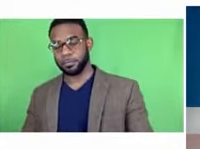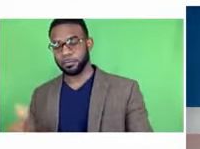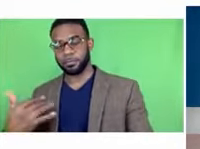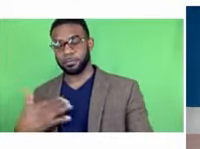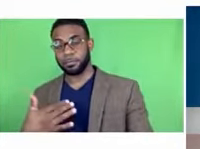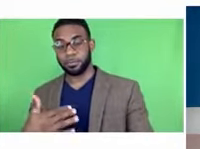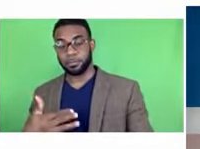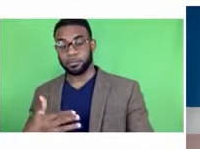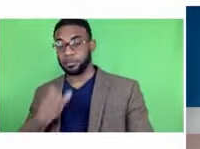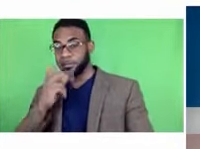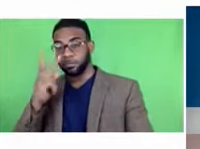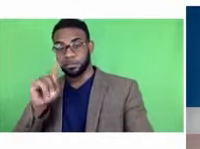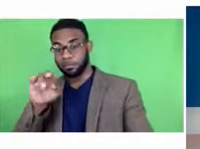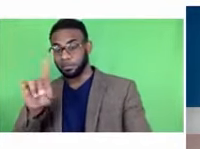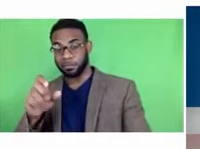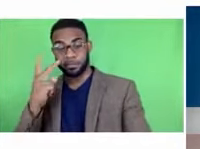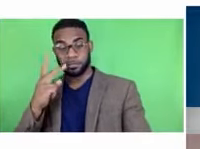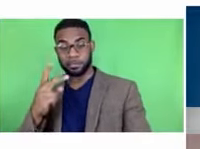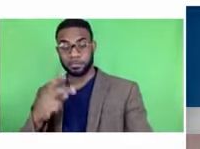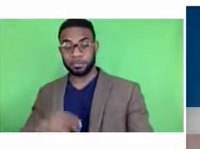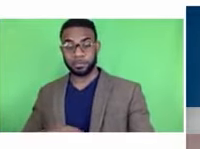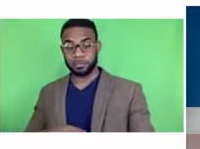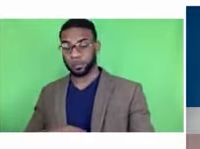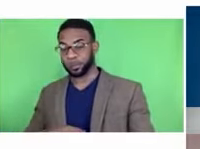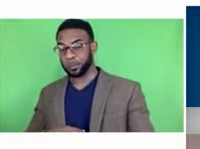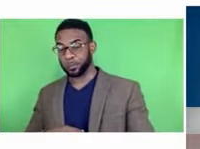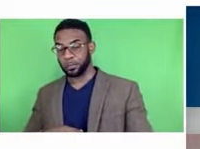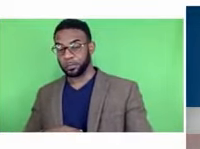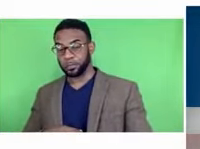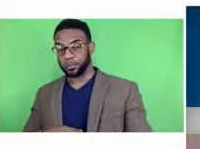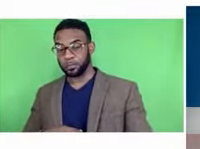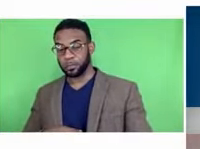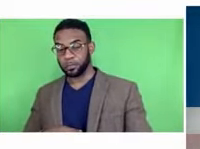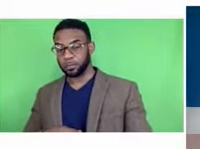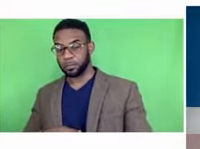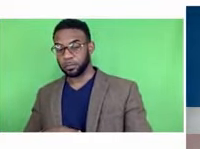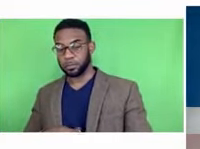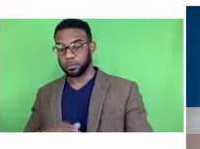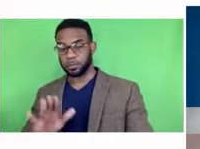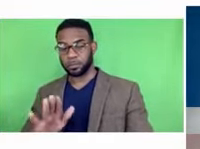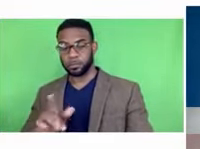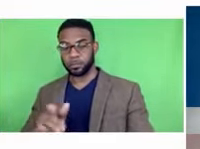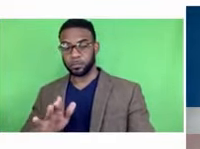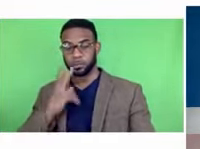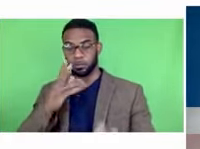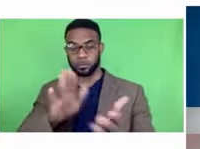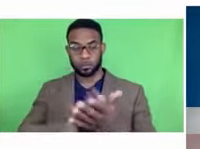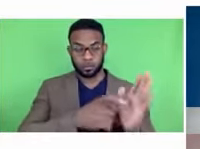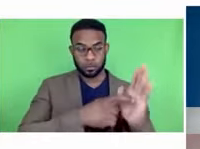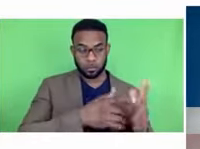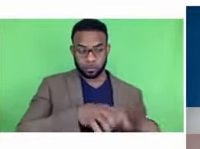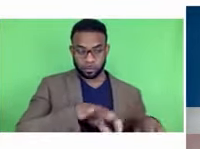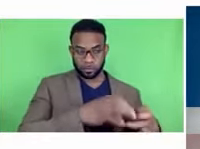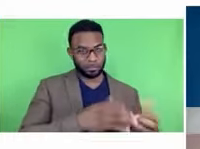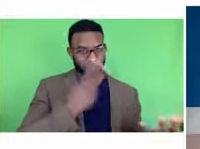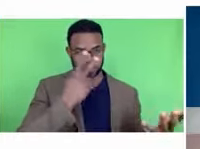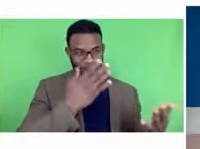seeing the trade, they're seeing the school requirements to take the course.